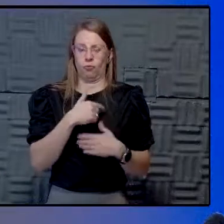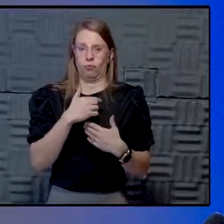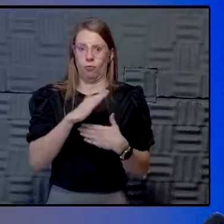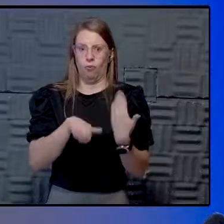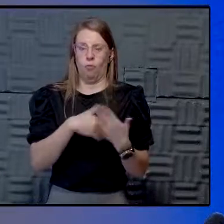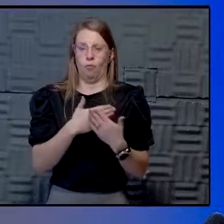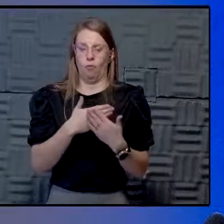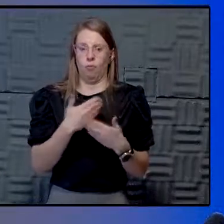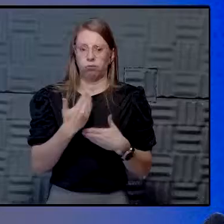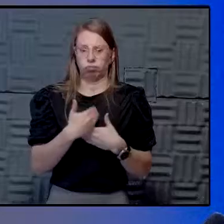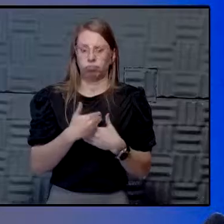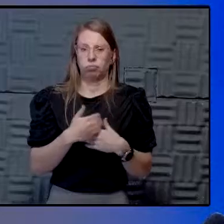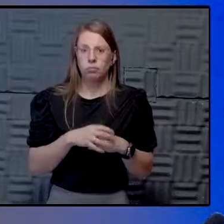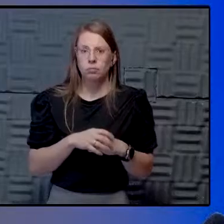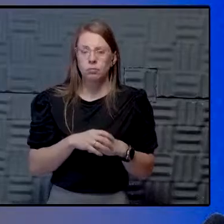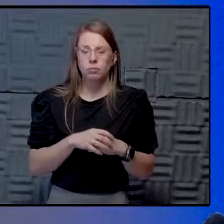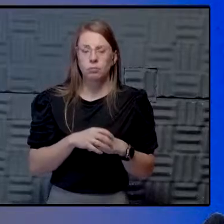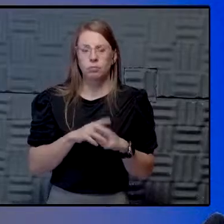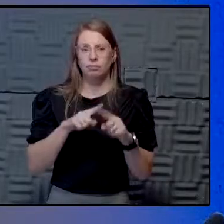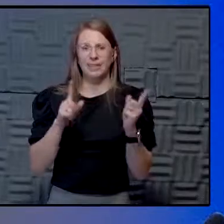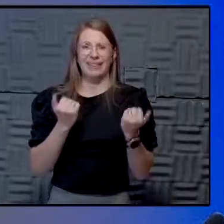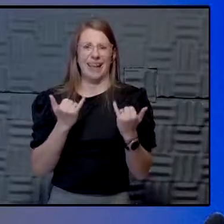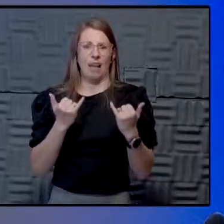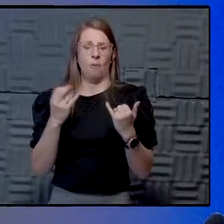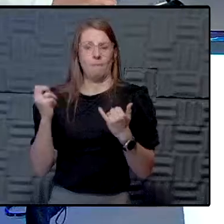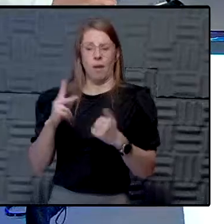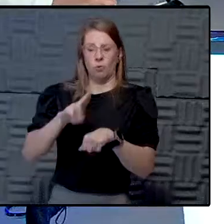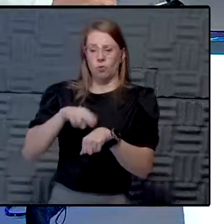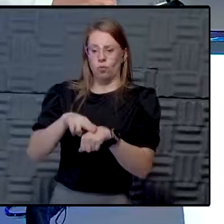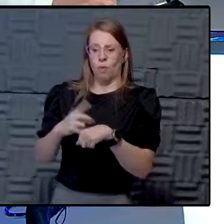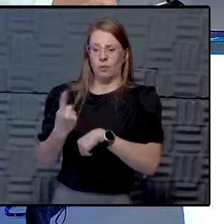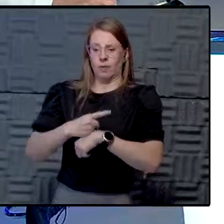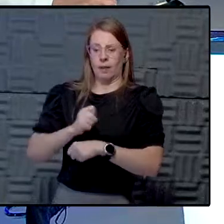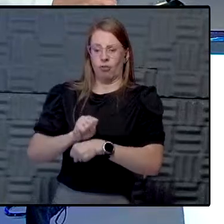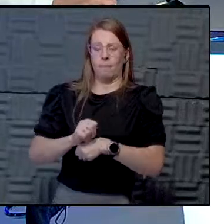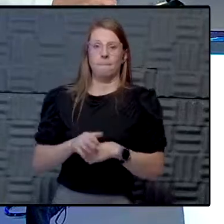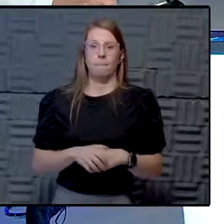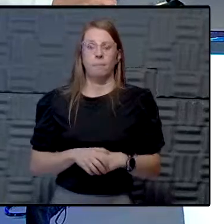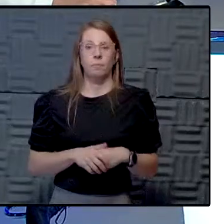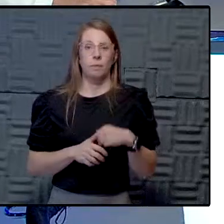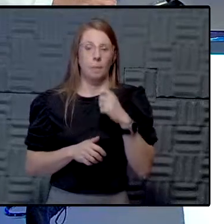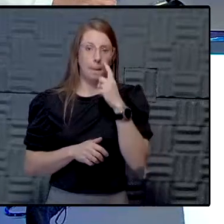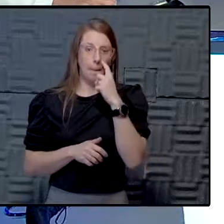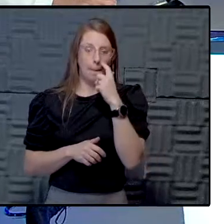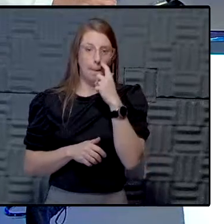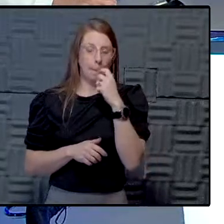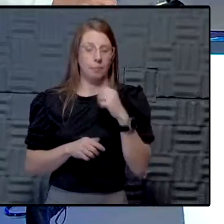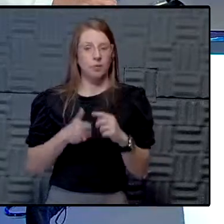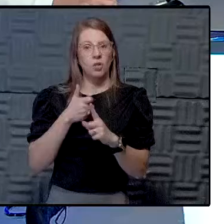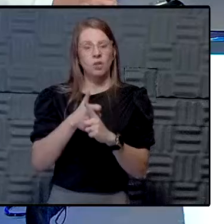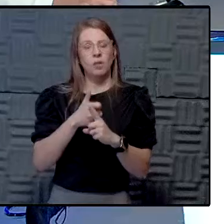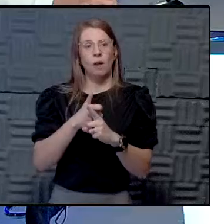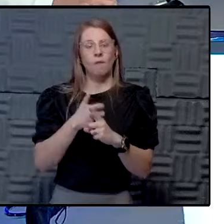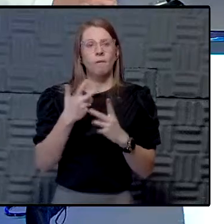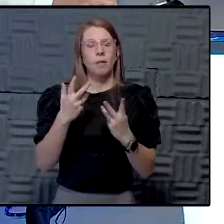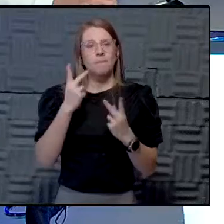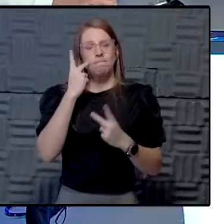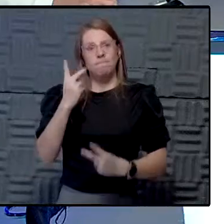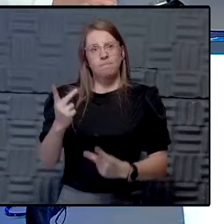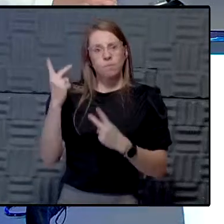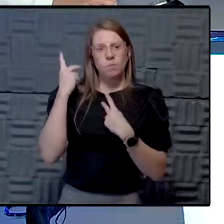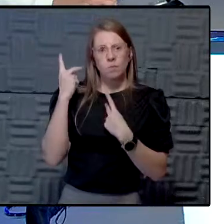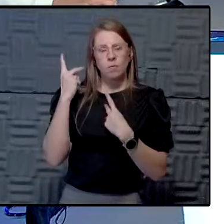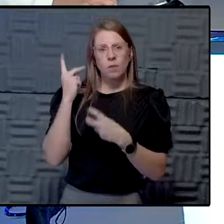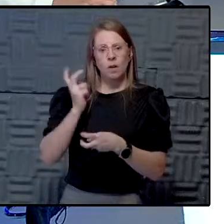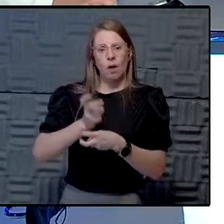to just a normal day job. Yeah. So as you look across the landscape, is this the hardest thing you've had to do in